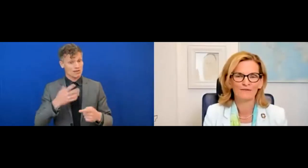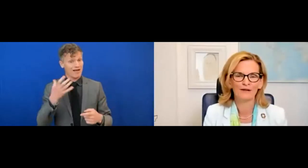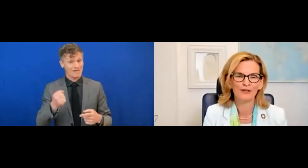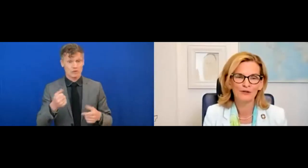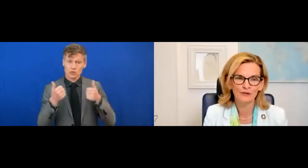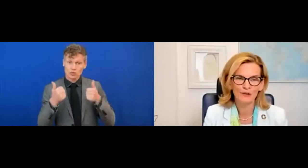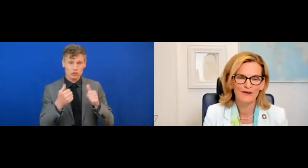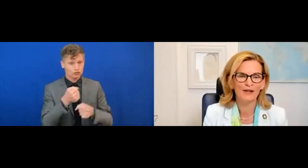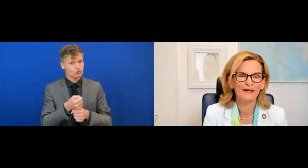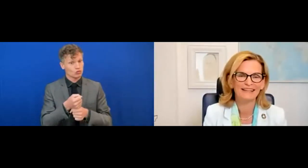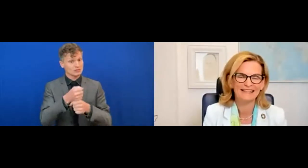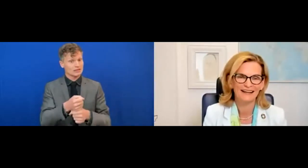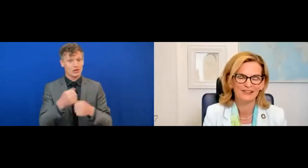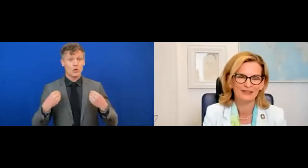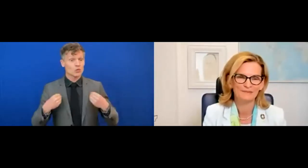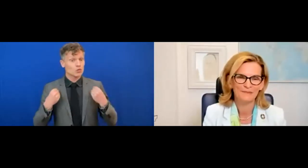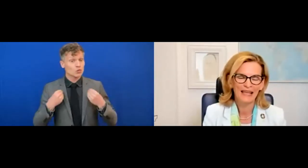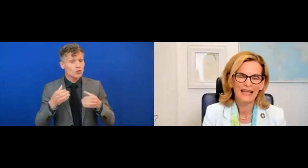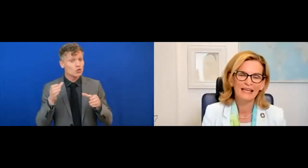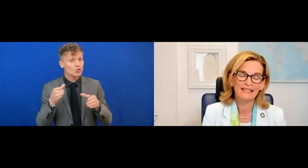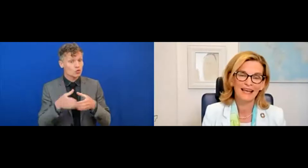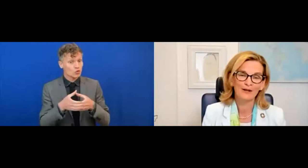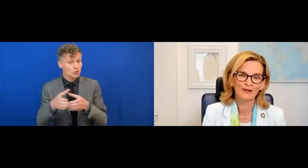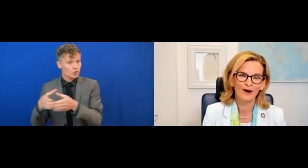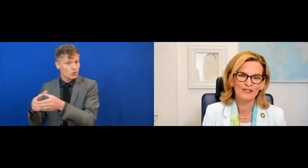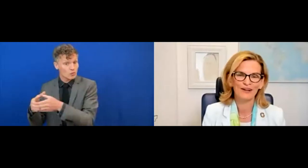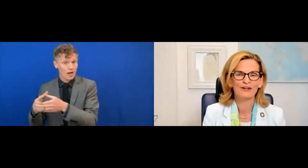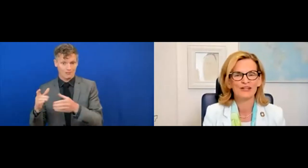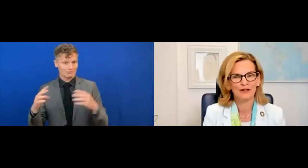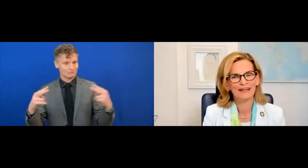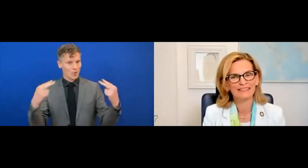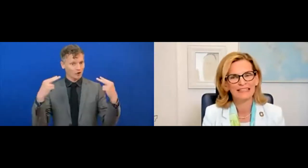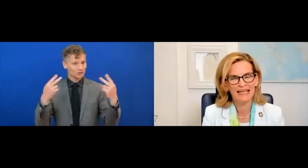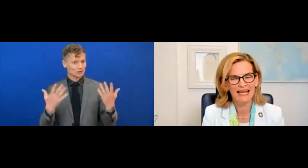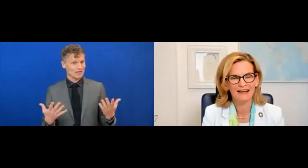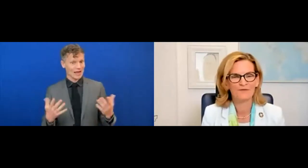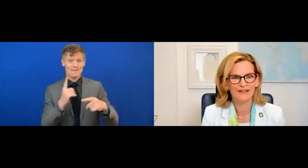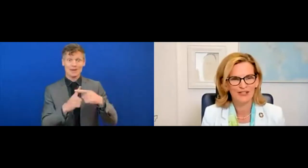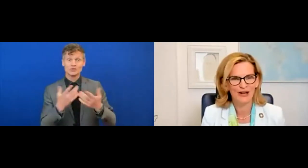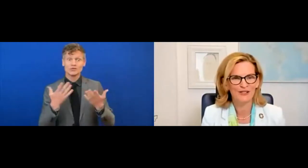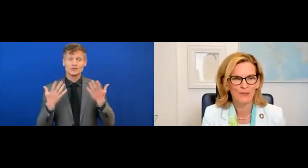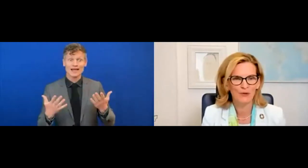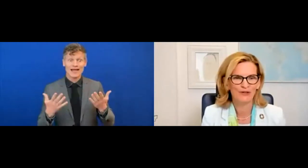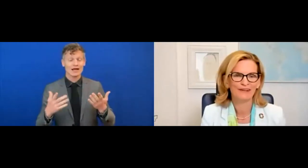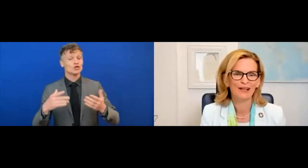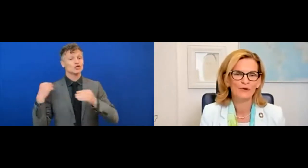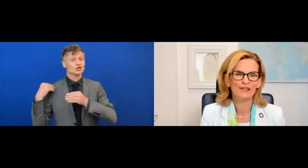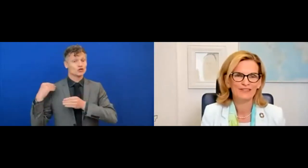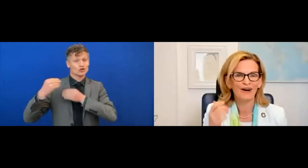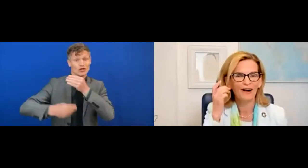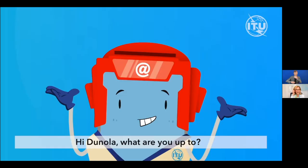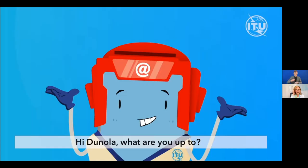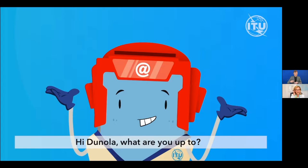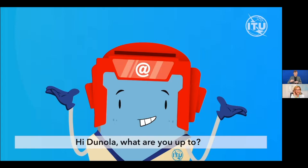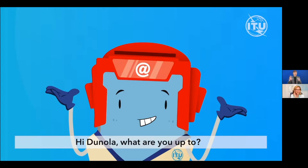of youth groups following the discussion, and today we're launching our Generation Connect Visionaries Board, which